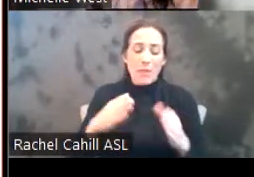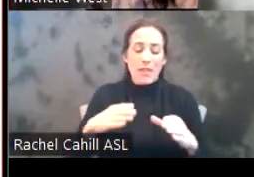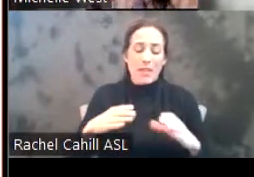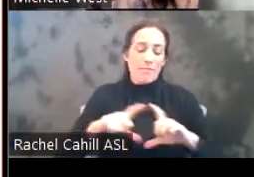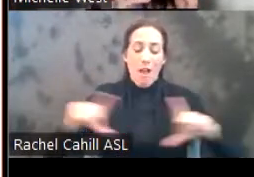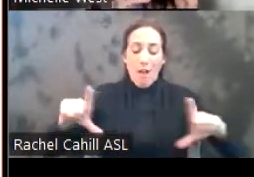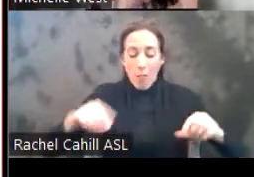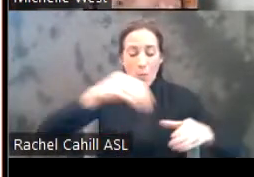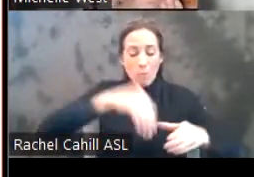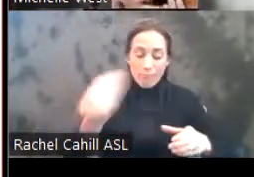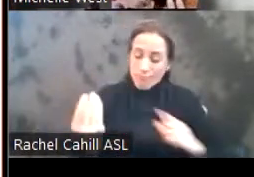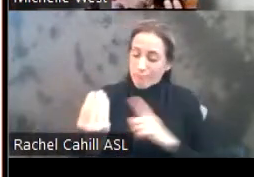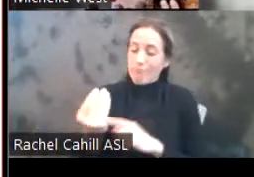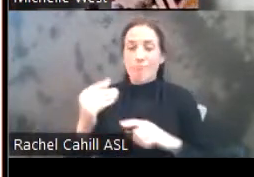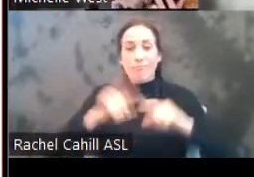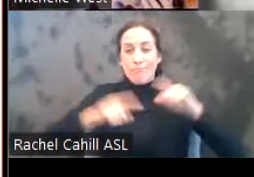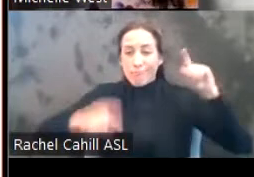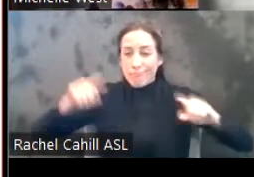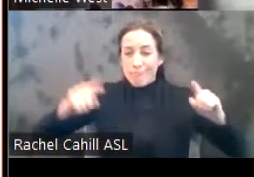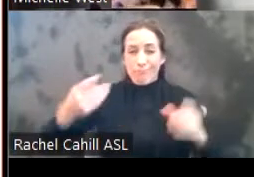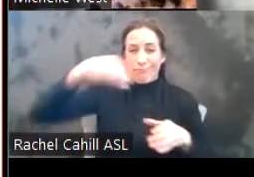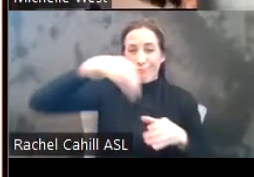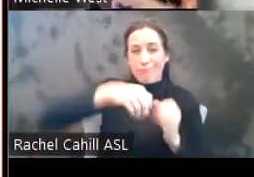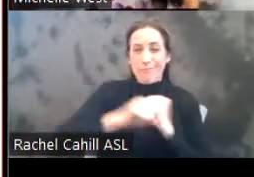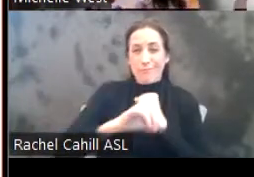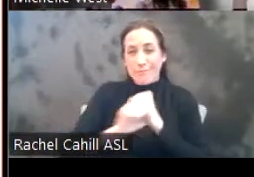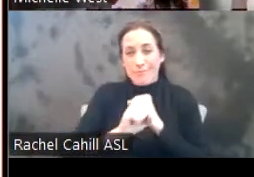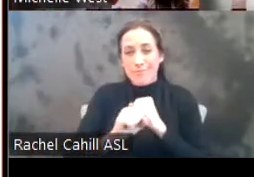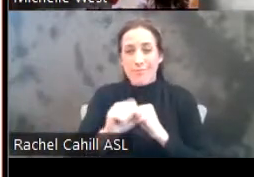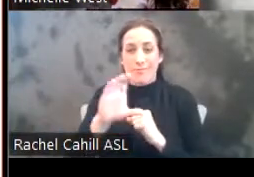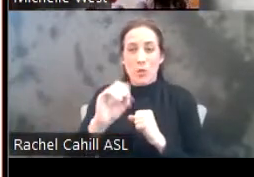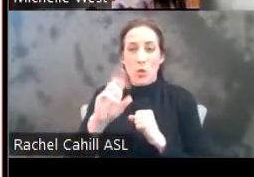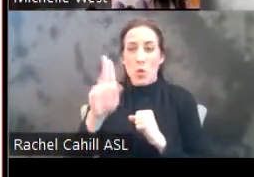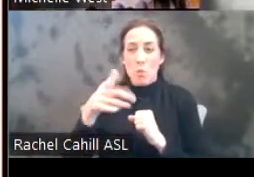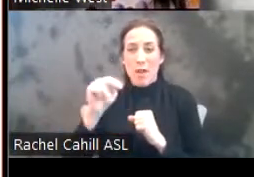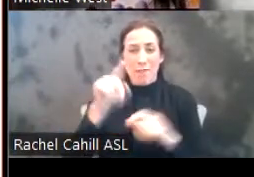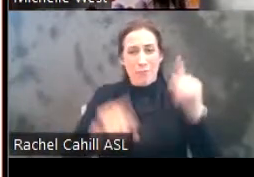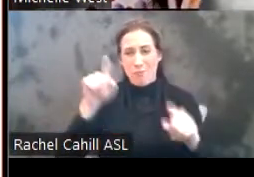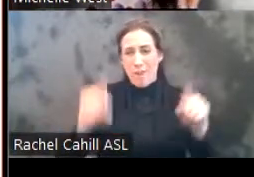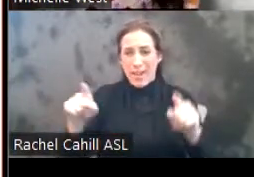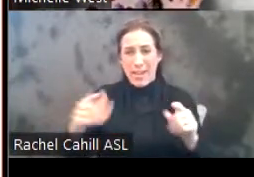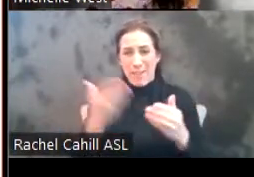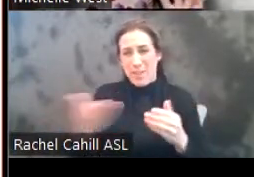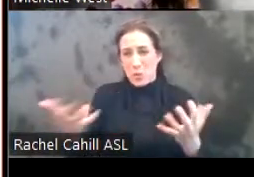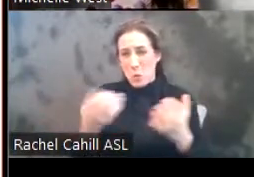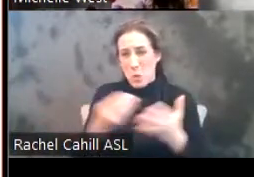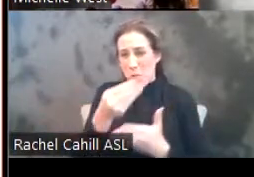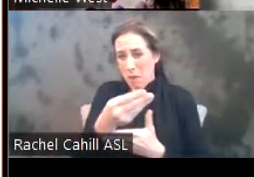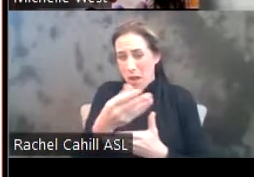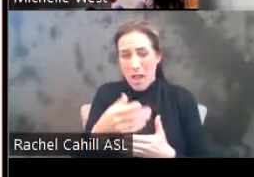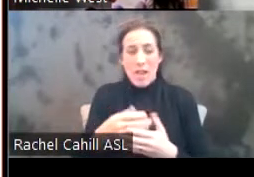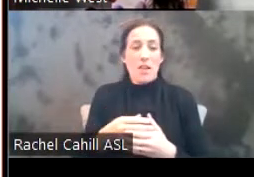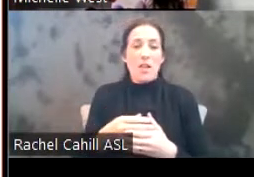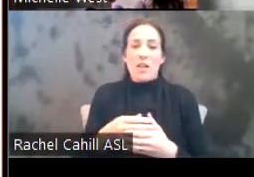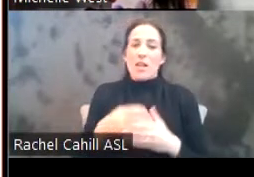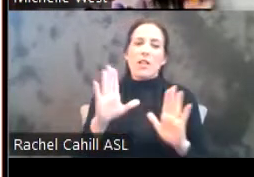these different coupons stuffed in there. And they're for just a hodgepodge of things. So we're not going to be able to see all the detail on